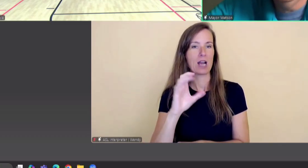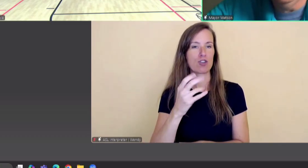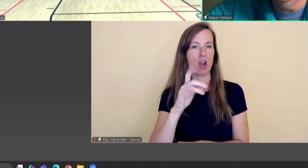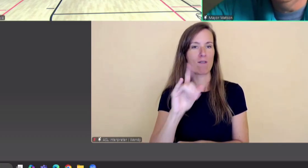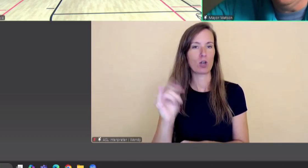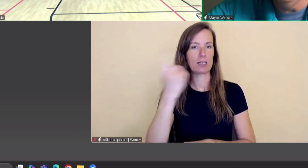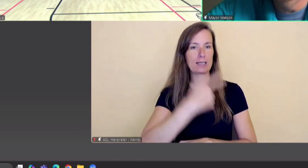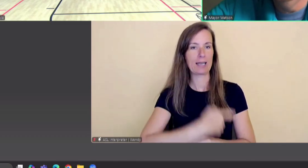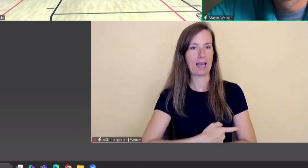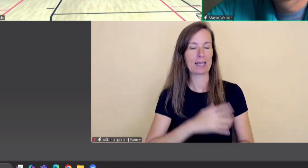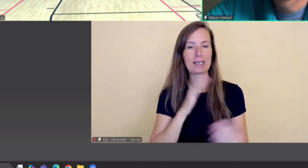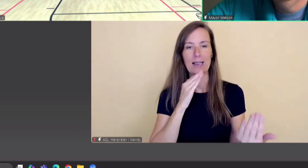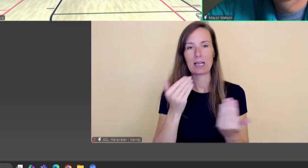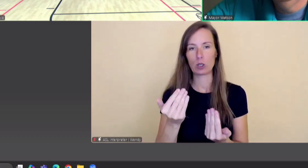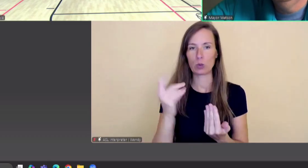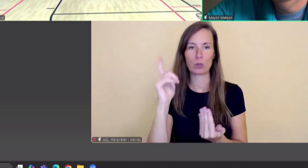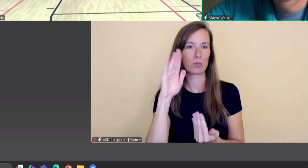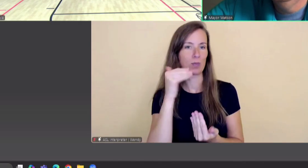Thank you for that.